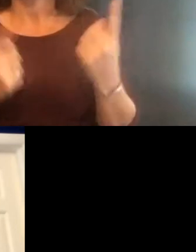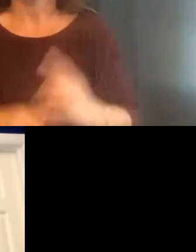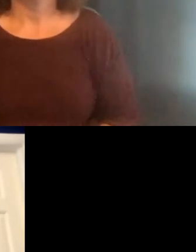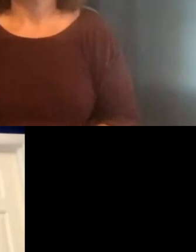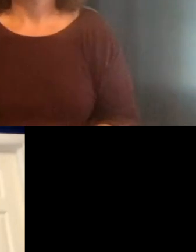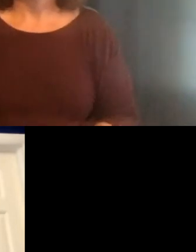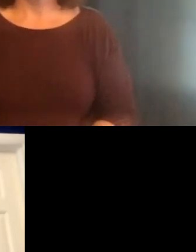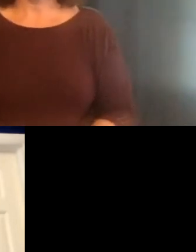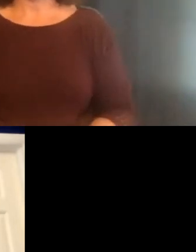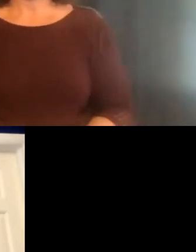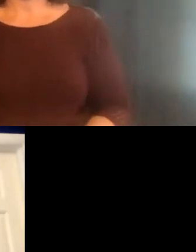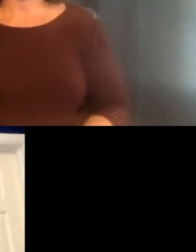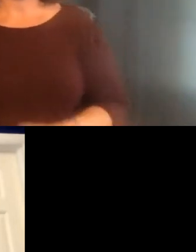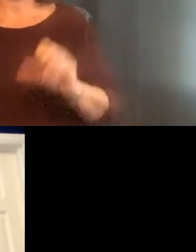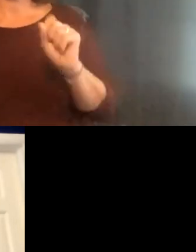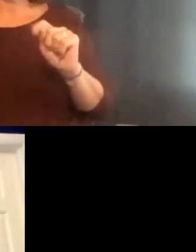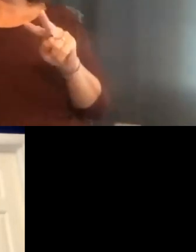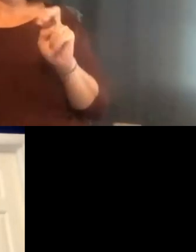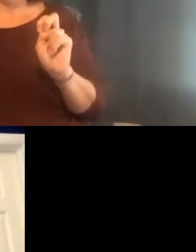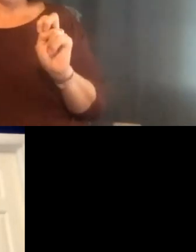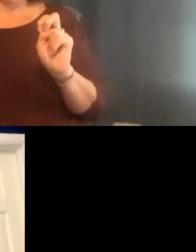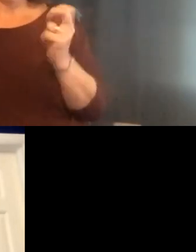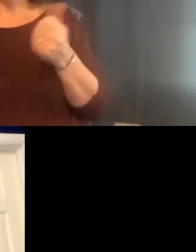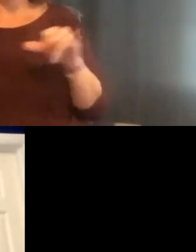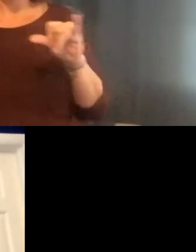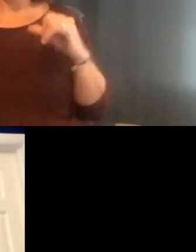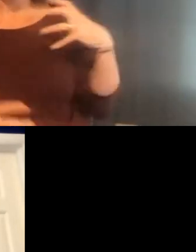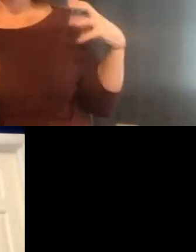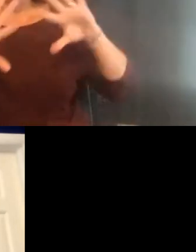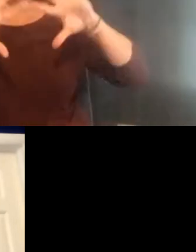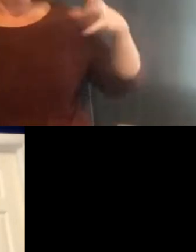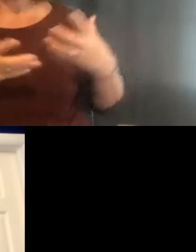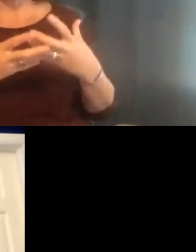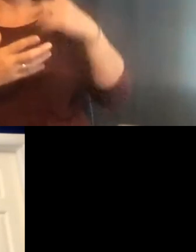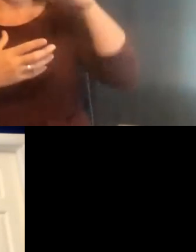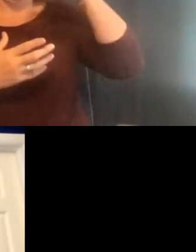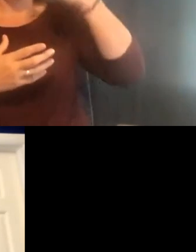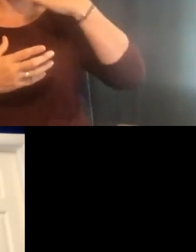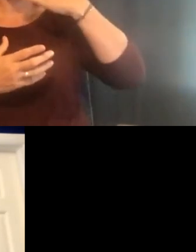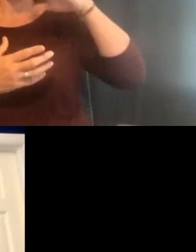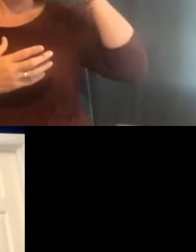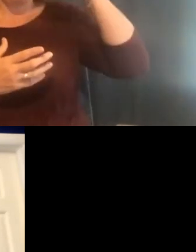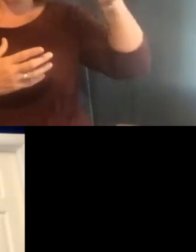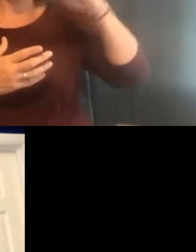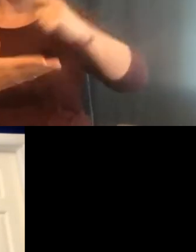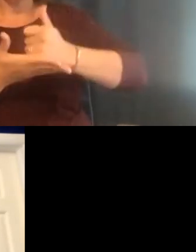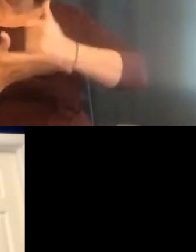So at the very least, I would suggest in any comprehensive nightmare treatment, you'd want to see what medications people are